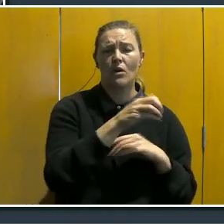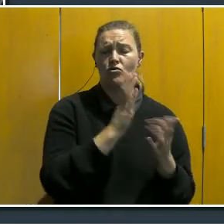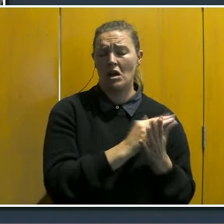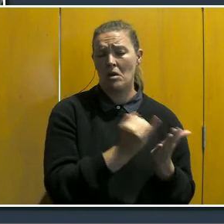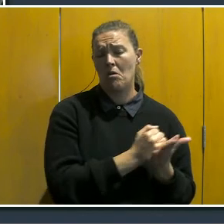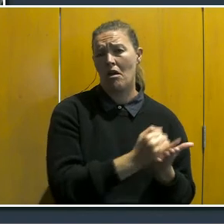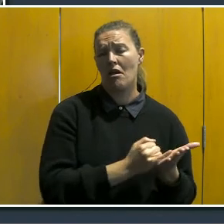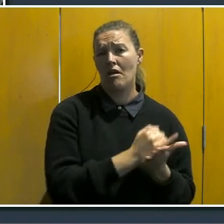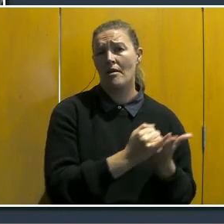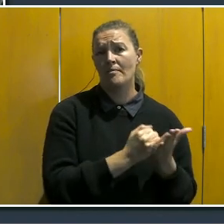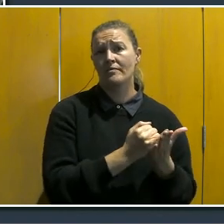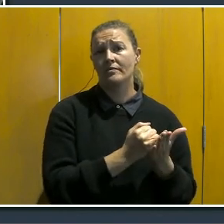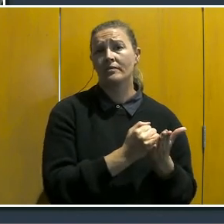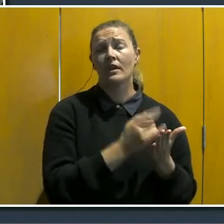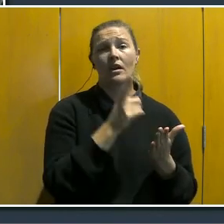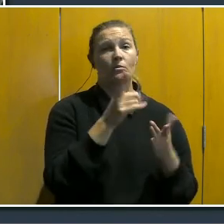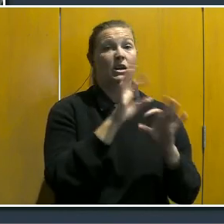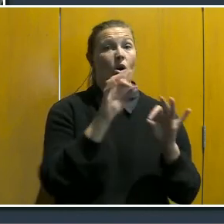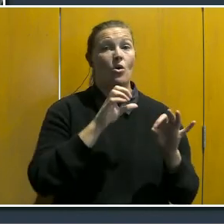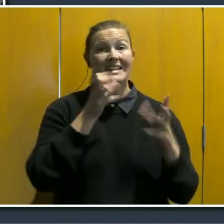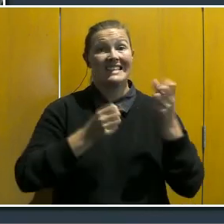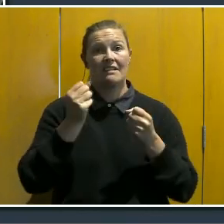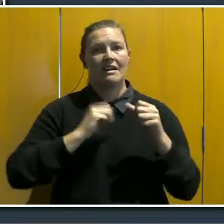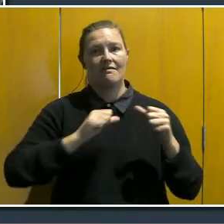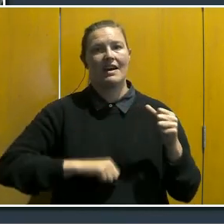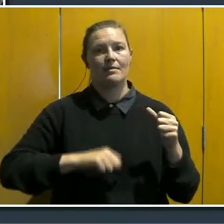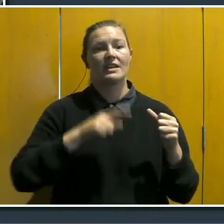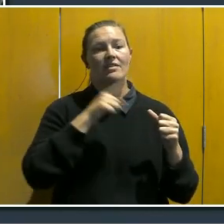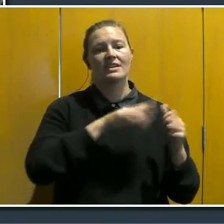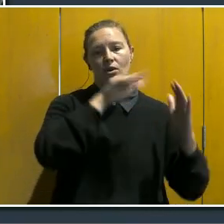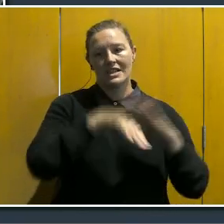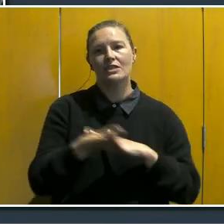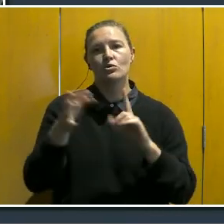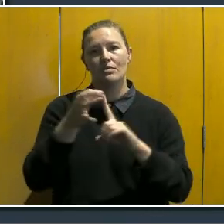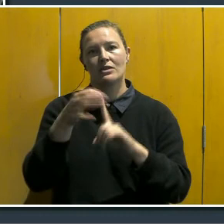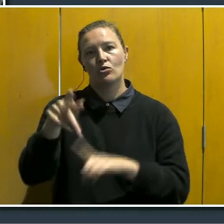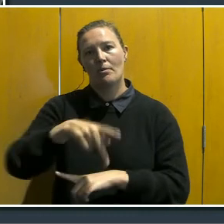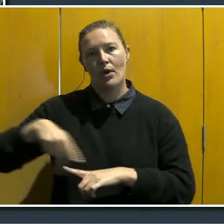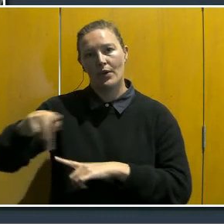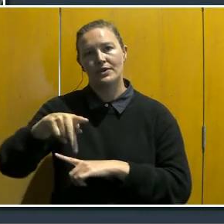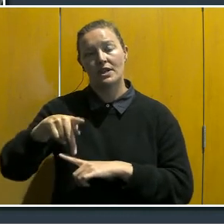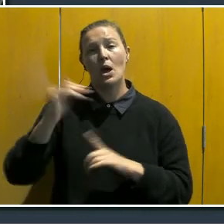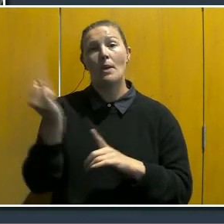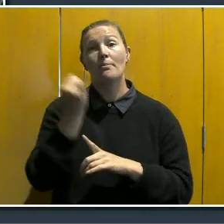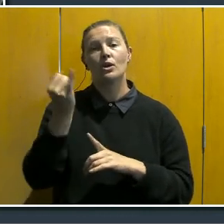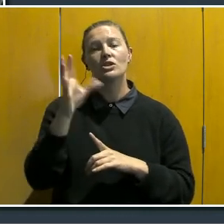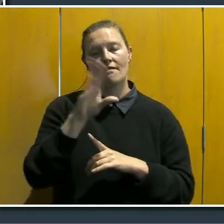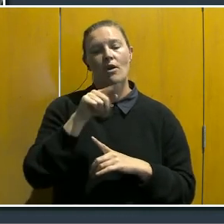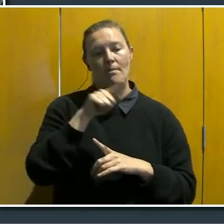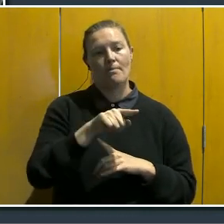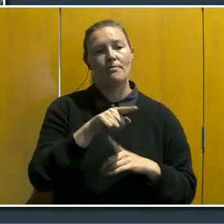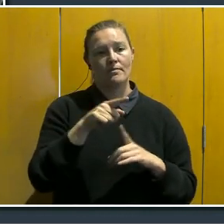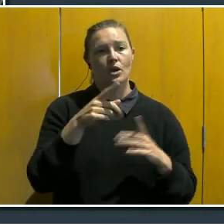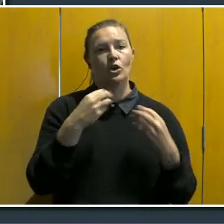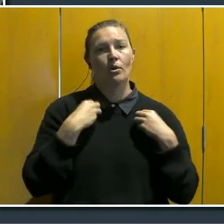and not a dairy farm in sight. This stream ends up in Pandora Pond. This pollution is coming from commercial ratepayers and the cost